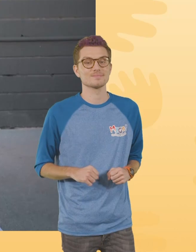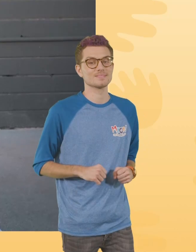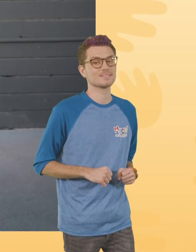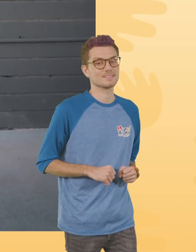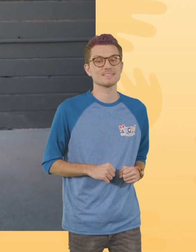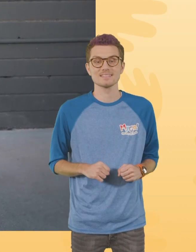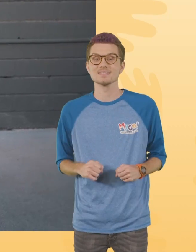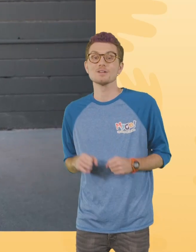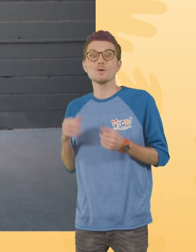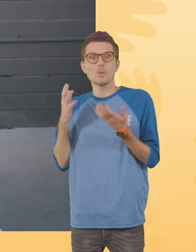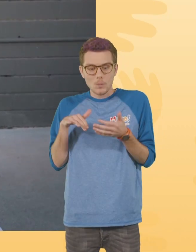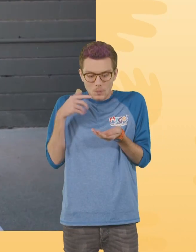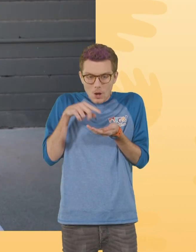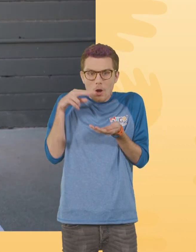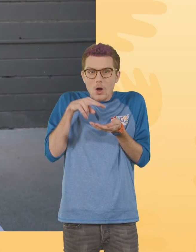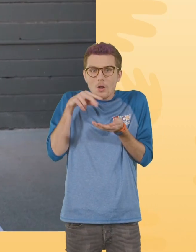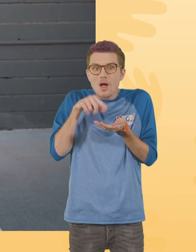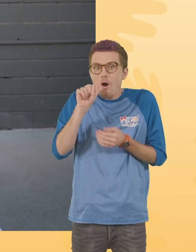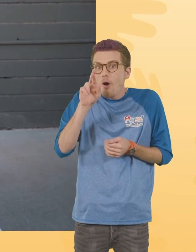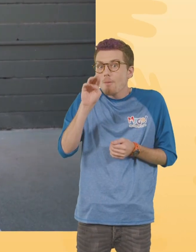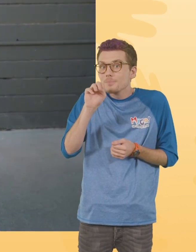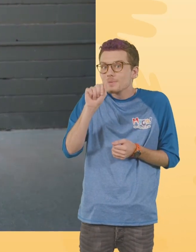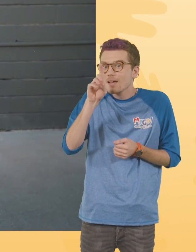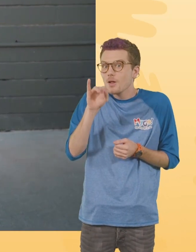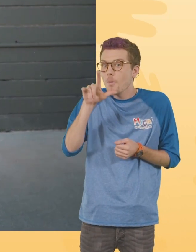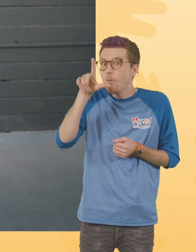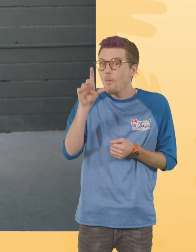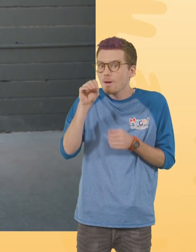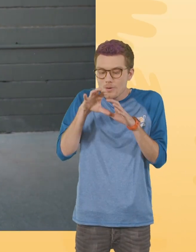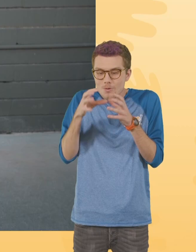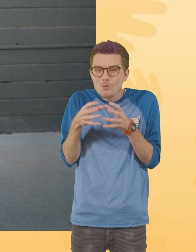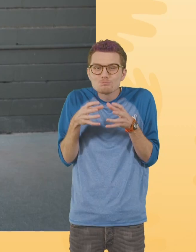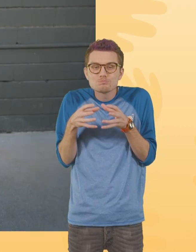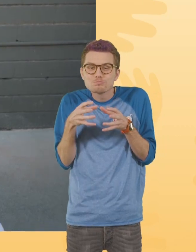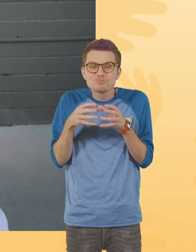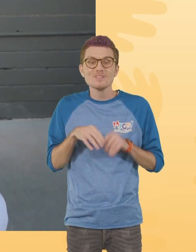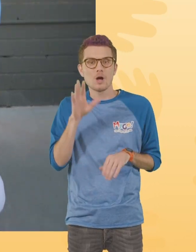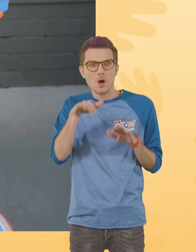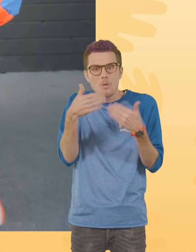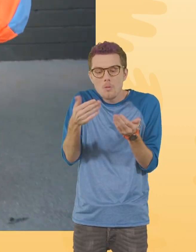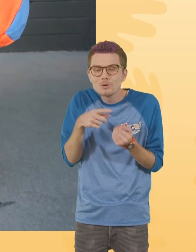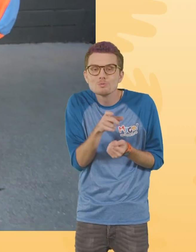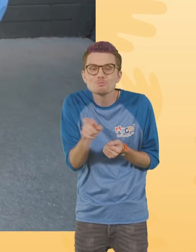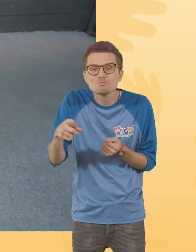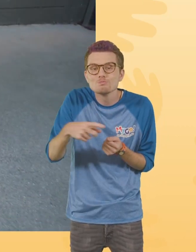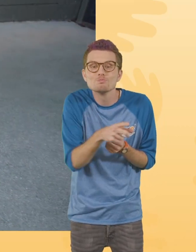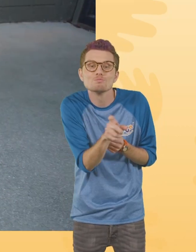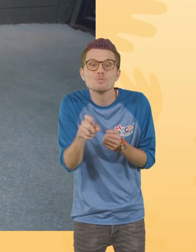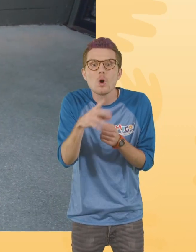Oh no. Ooh, check this out. This is an armadillo. Okay, here you go. Run